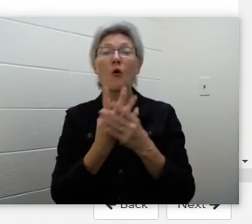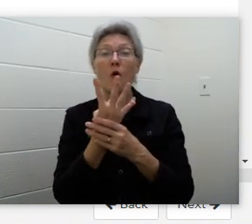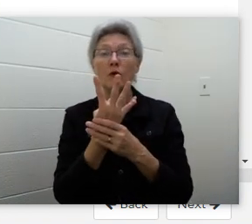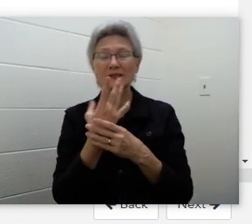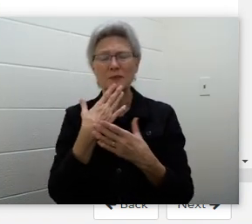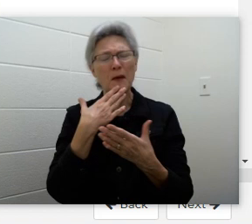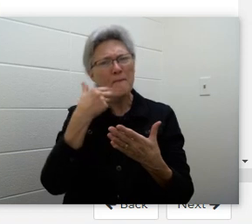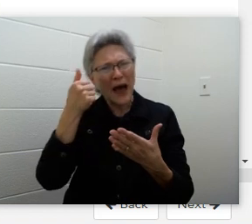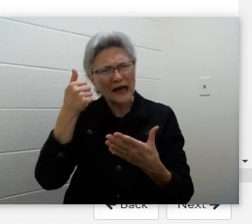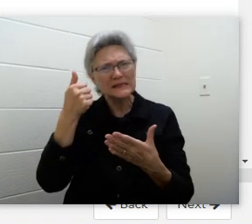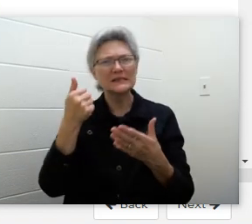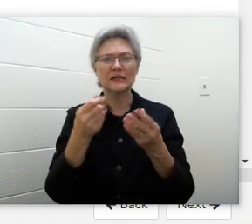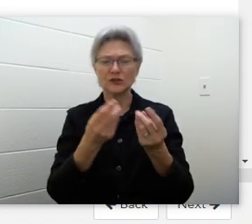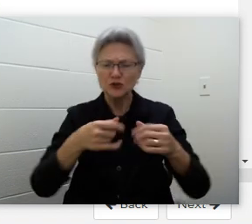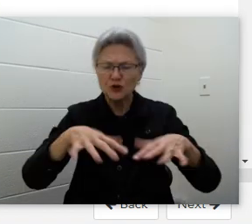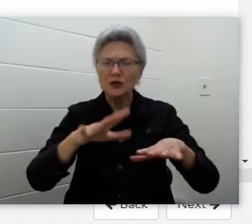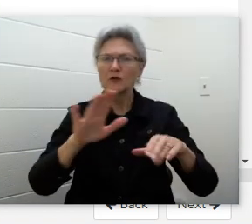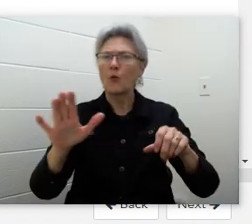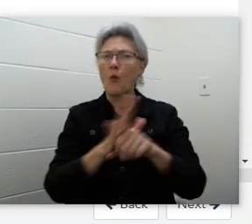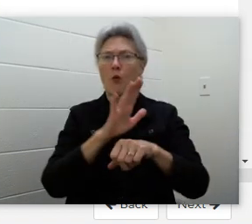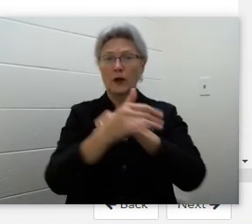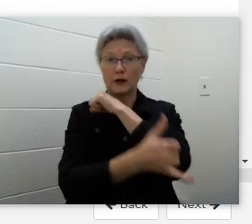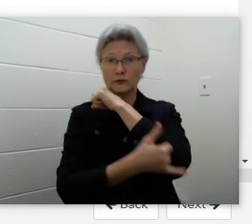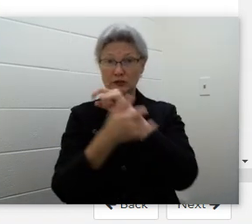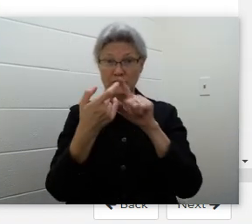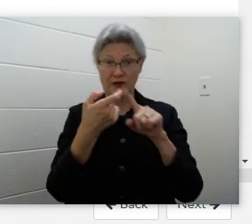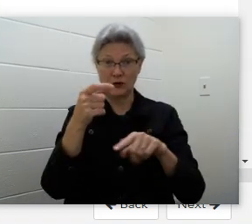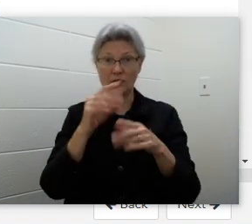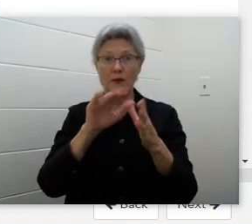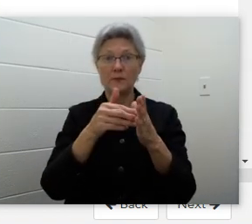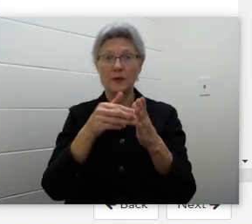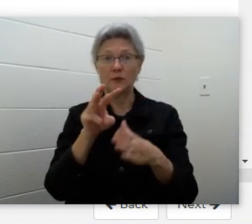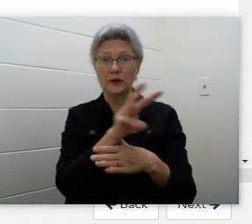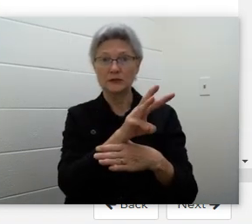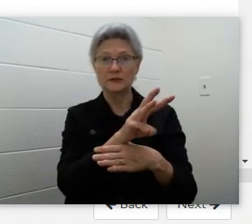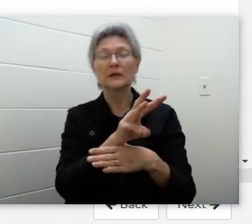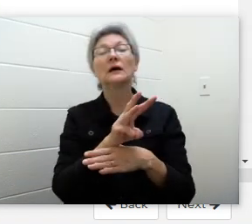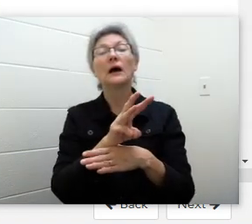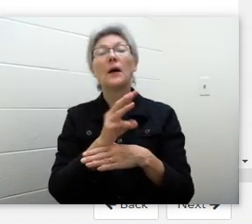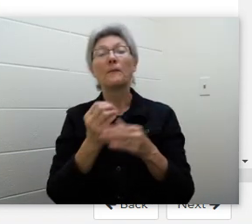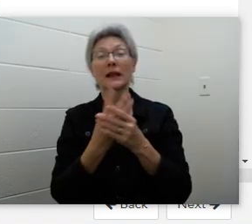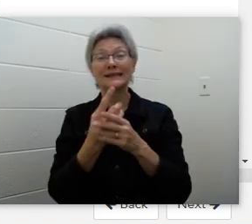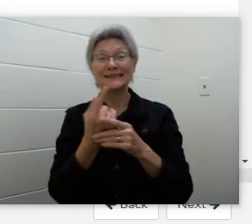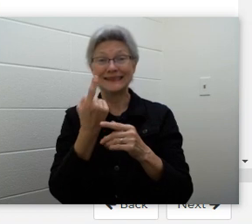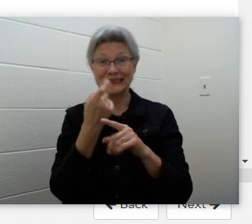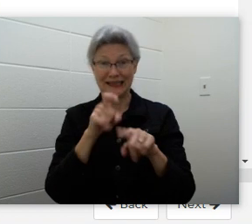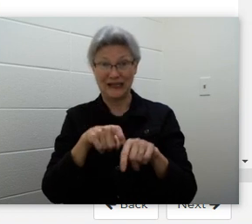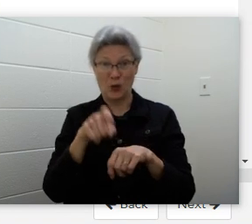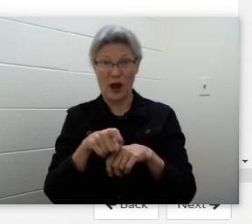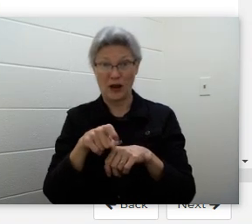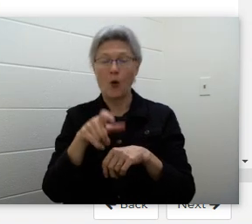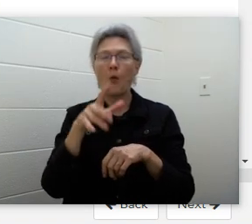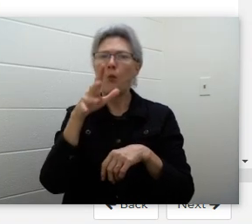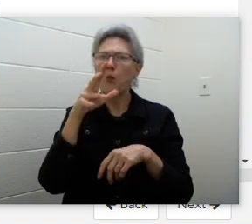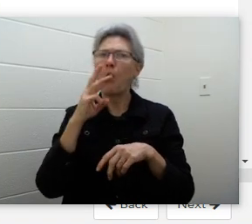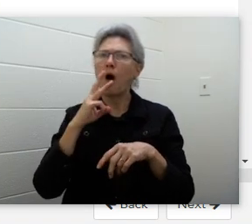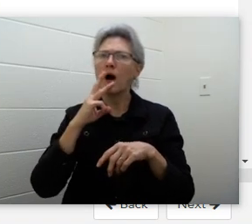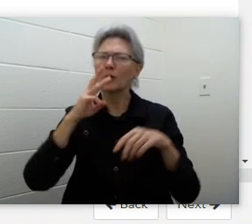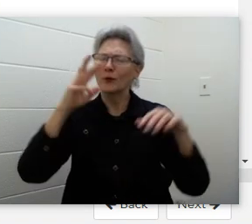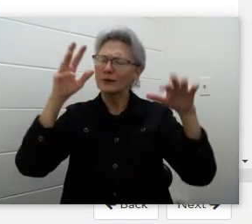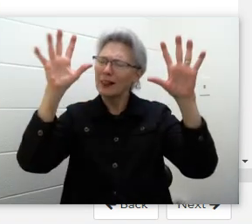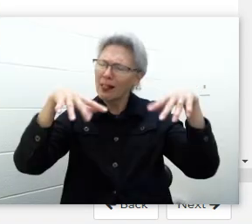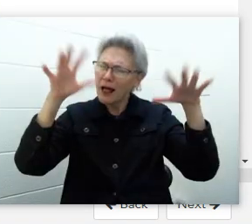country is found in the Midwest. Crops also need water. Much of the Midwest gets enough rainfall to raise